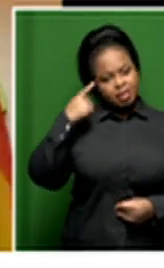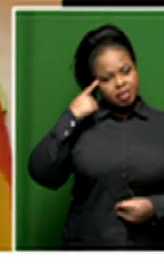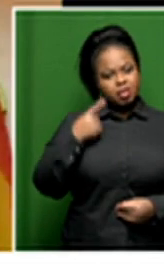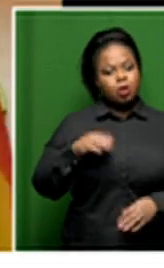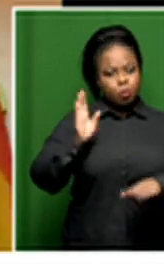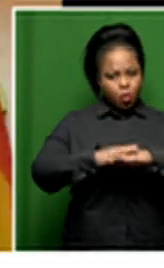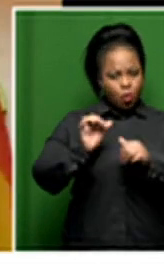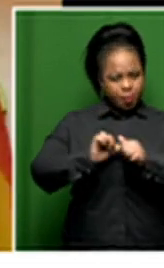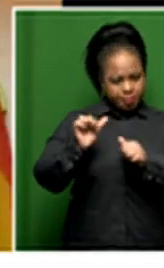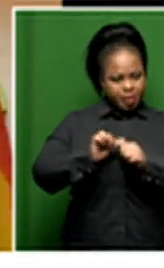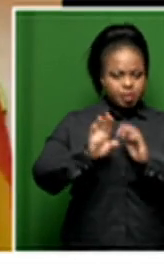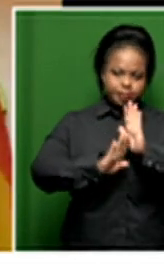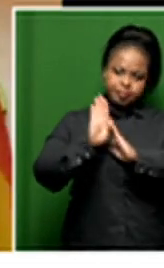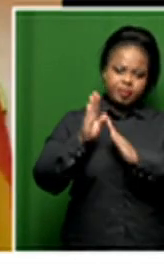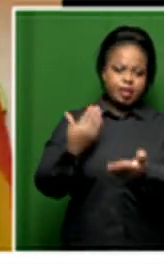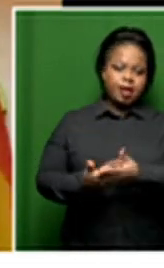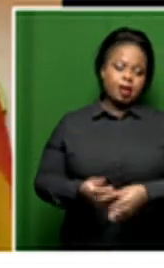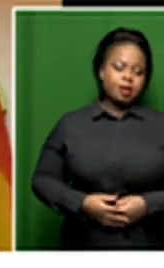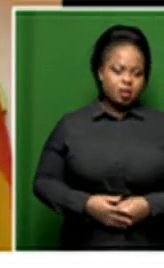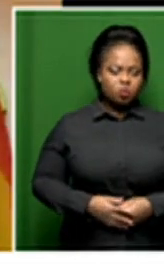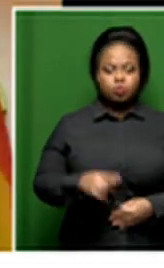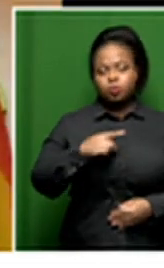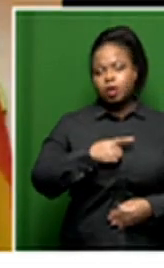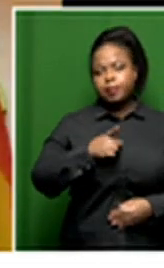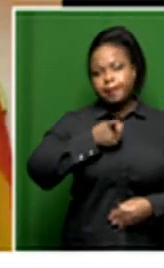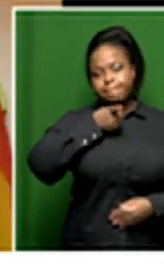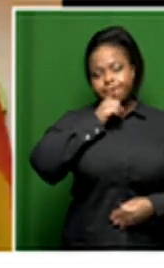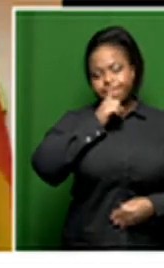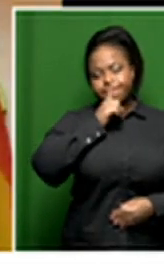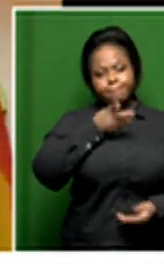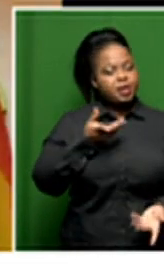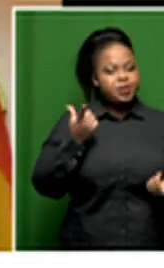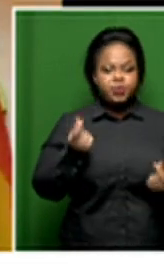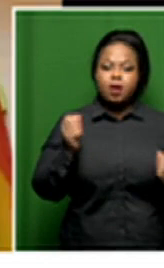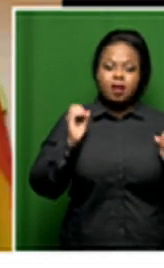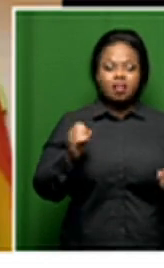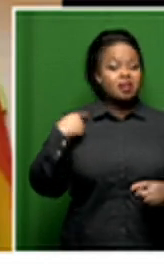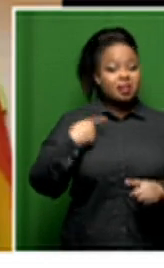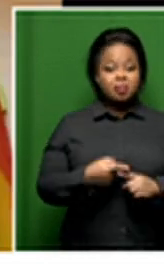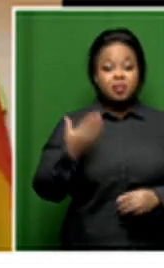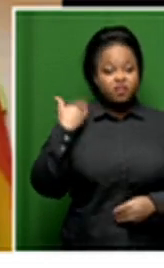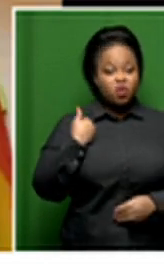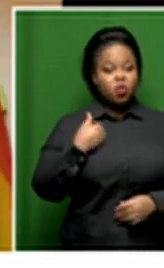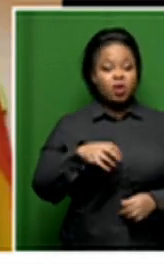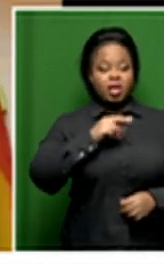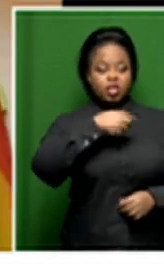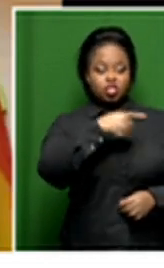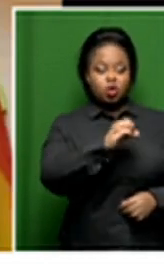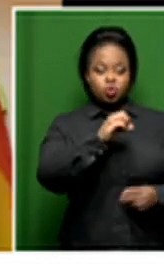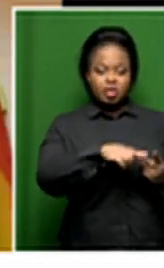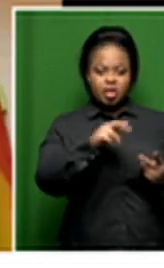do better. Government has been silent. I mean, of course, we've seen recently, because there was a call out by civil